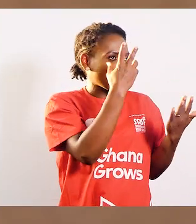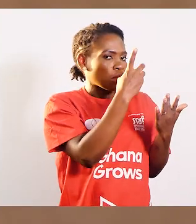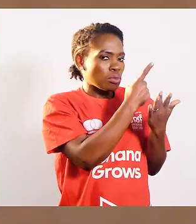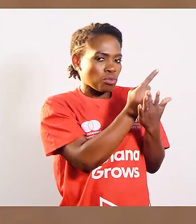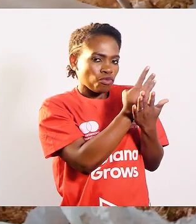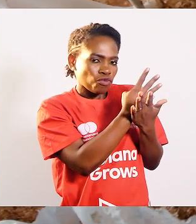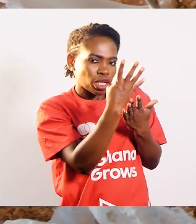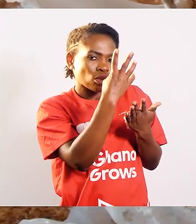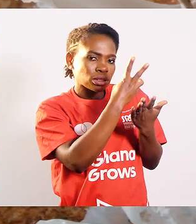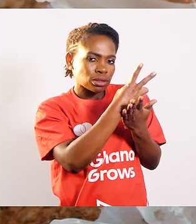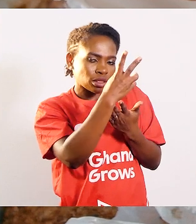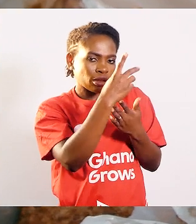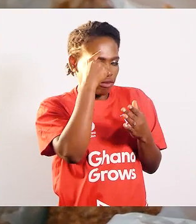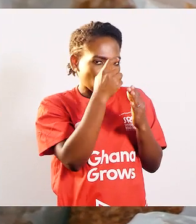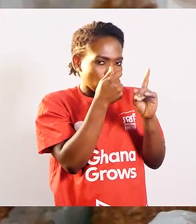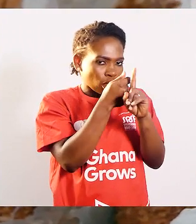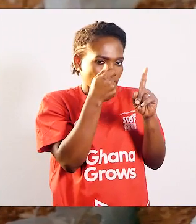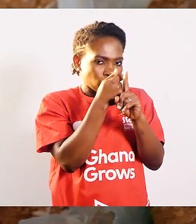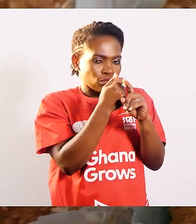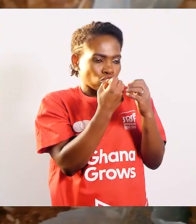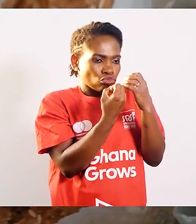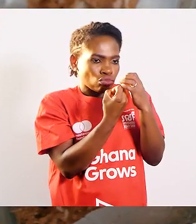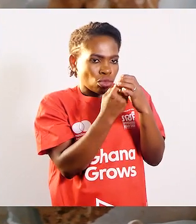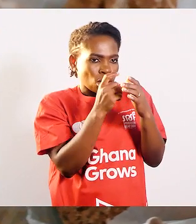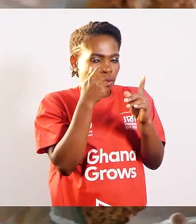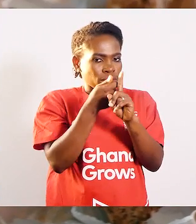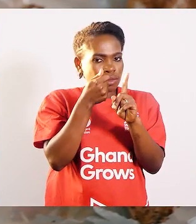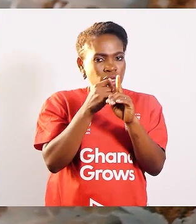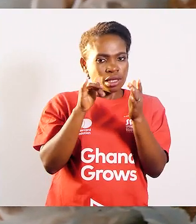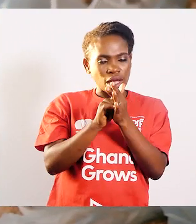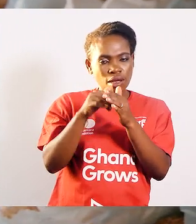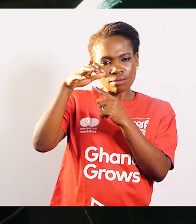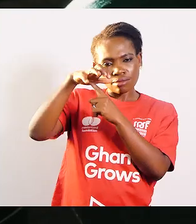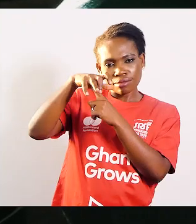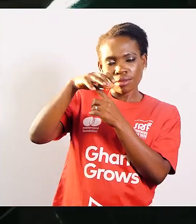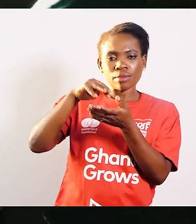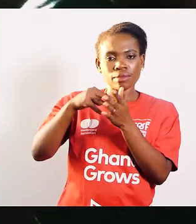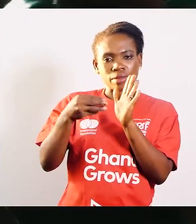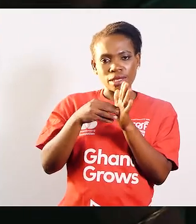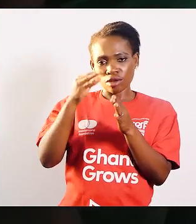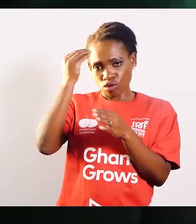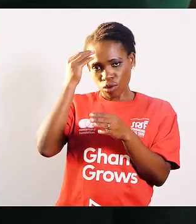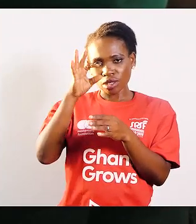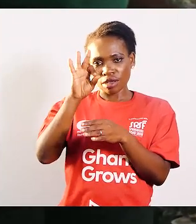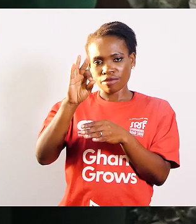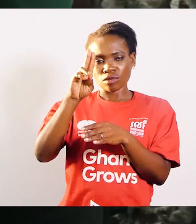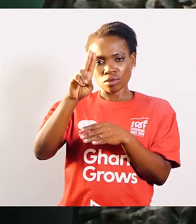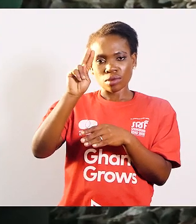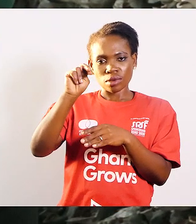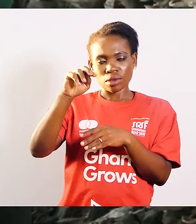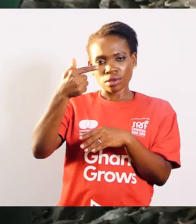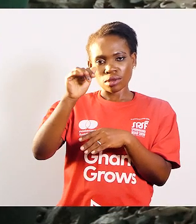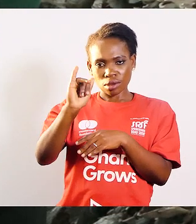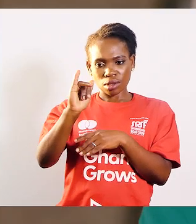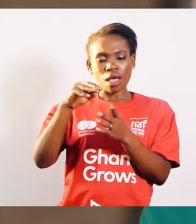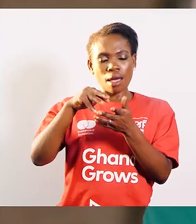bags to fully colonize. That is for the mycelium. You see, mushroom is a fungi. Okay. So it has to fully colonize the bag. So